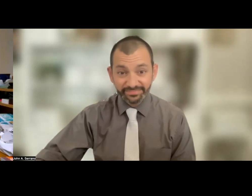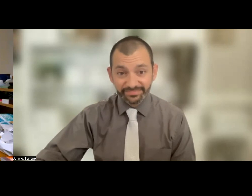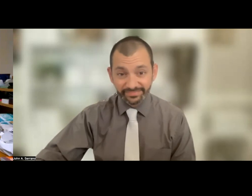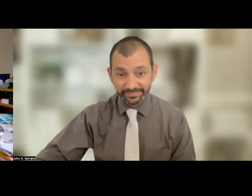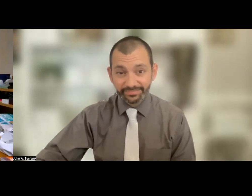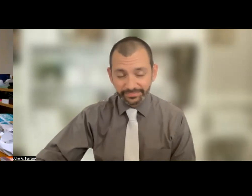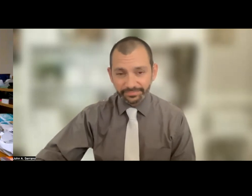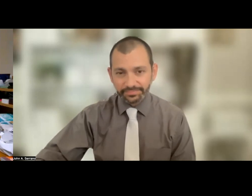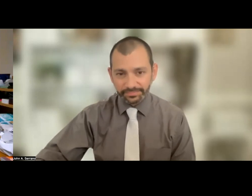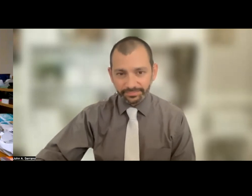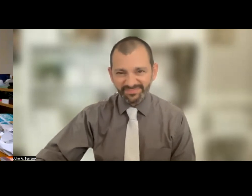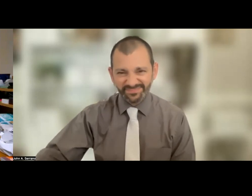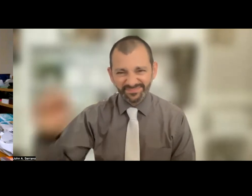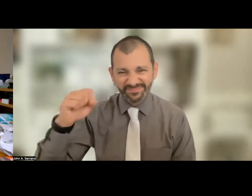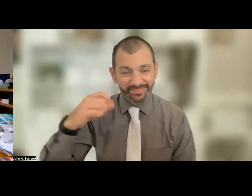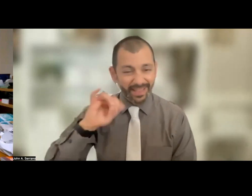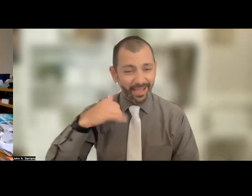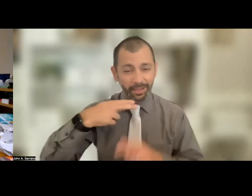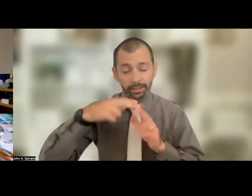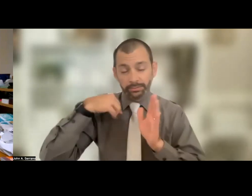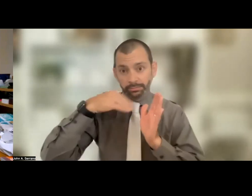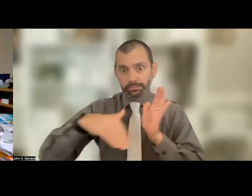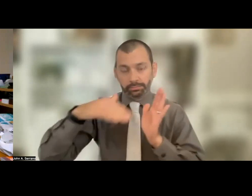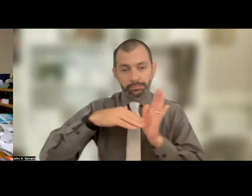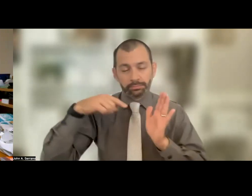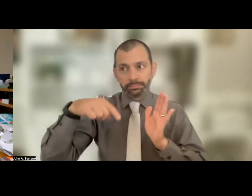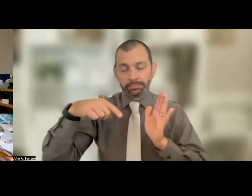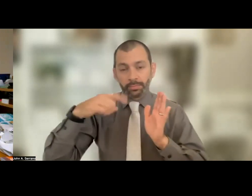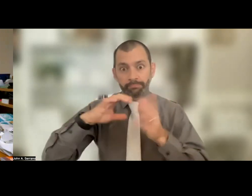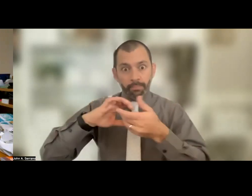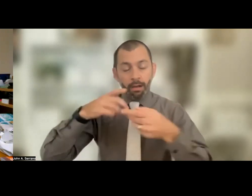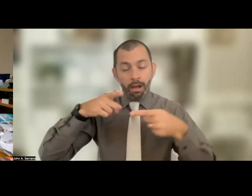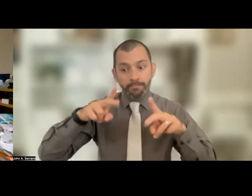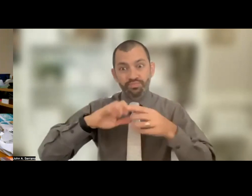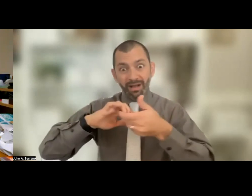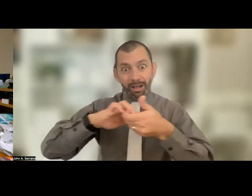not aware, but I think it would be a great opportunity to collaborate with each other.